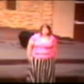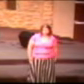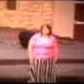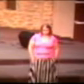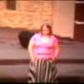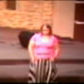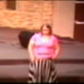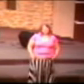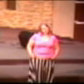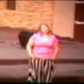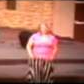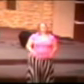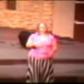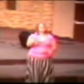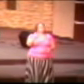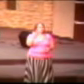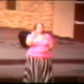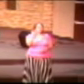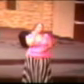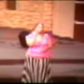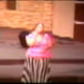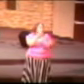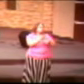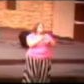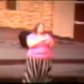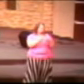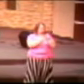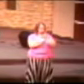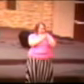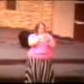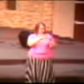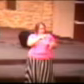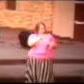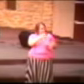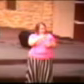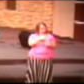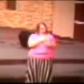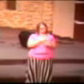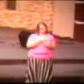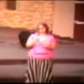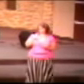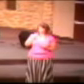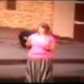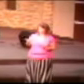I'm looking for a church that meets my needs. Paul would go, what are you talking about?